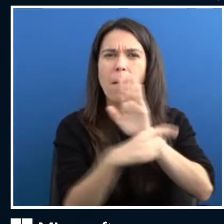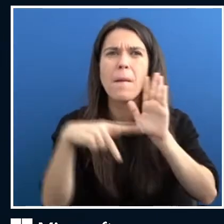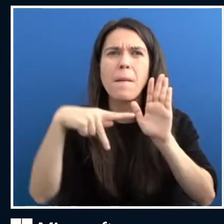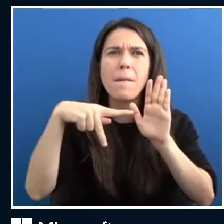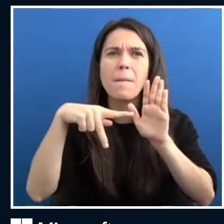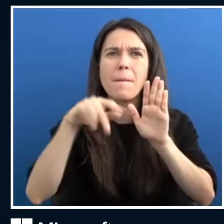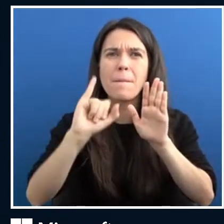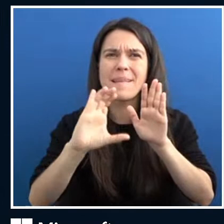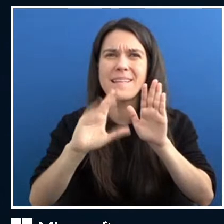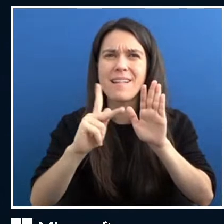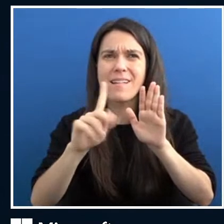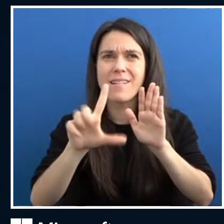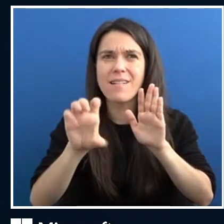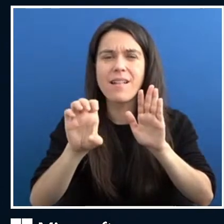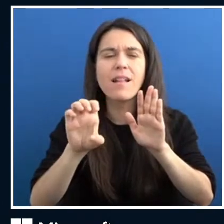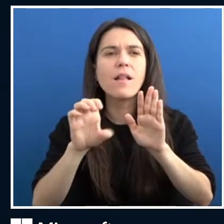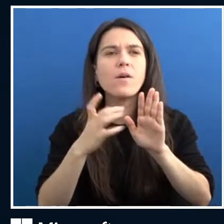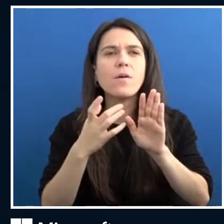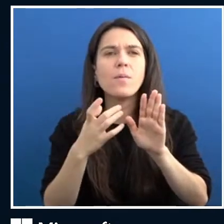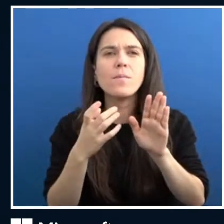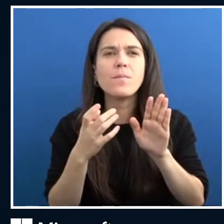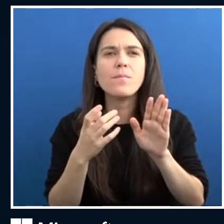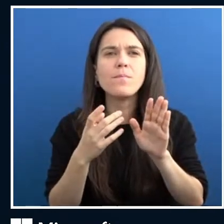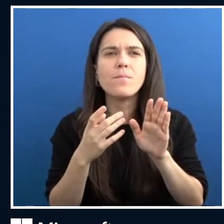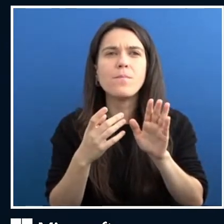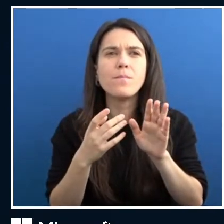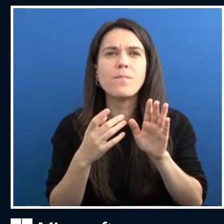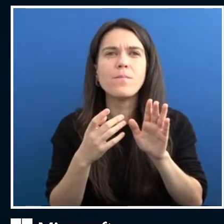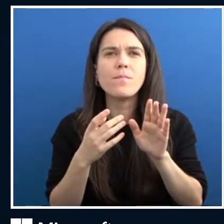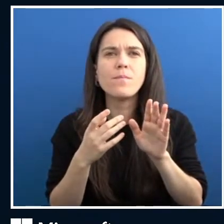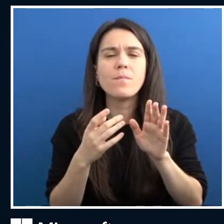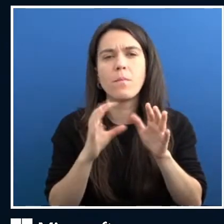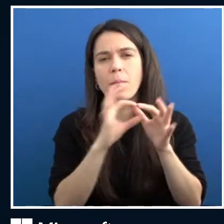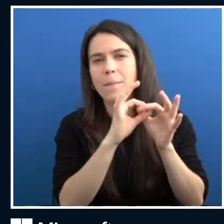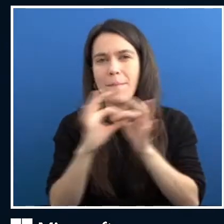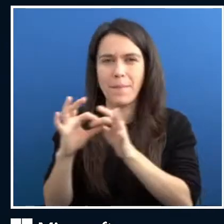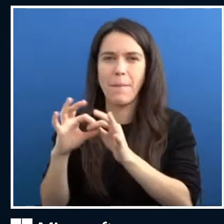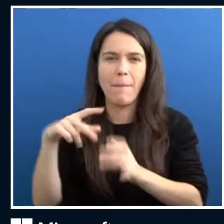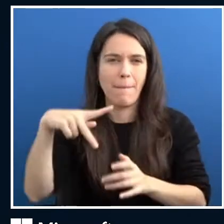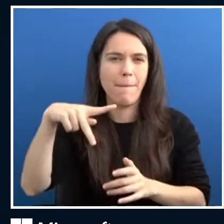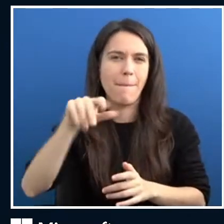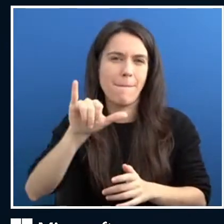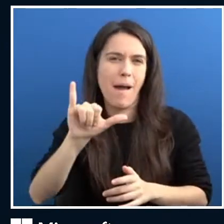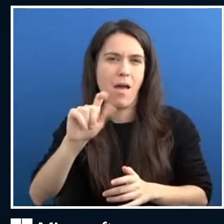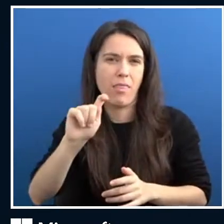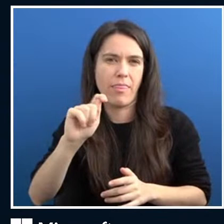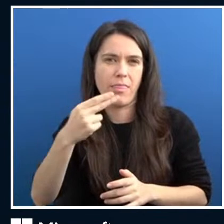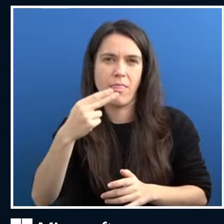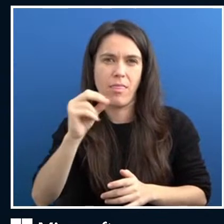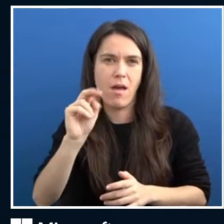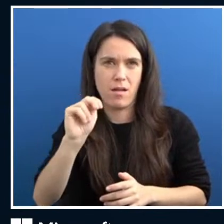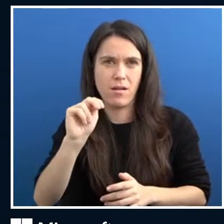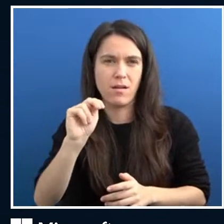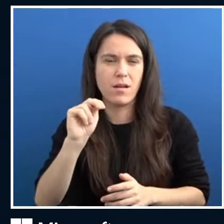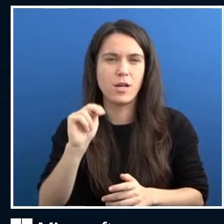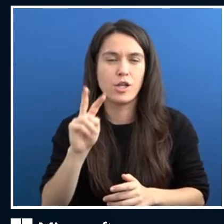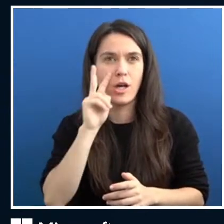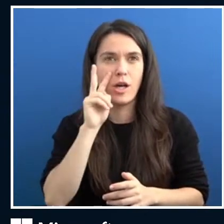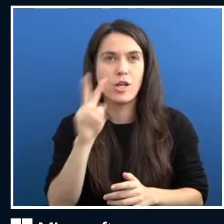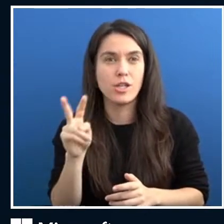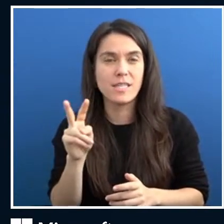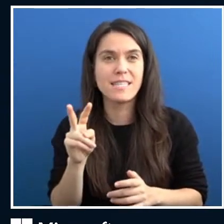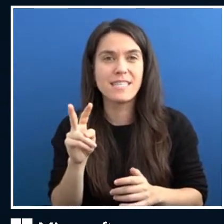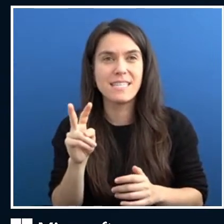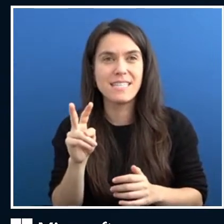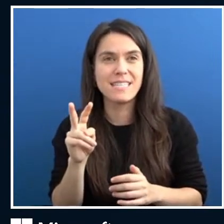if the Python object got PICKLE. So this would you could use this, you could skip this part, but it